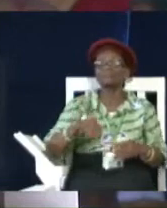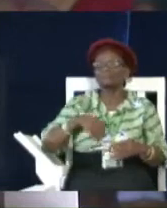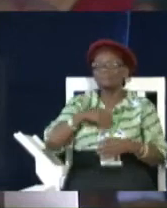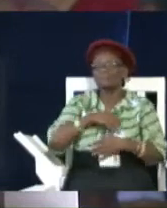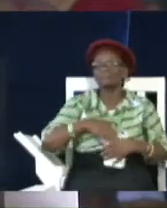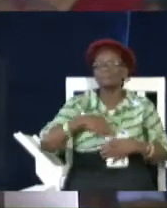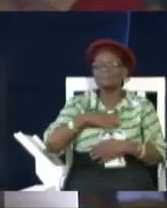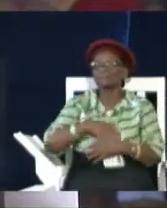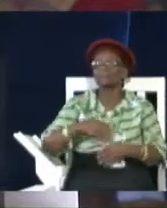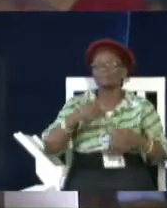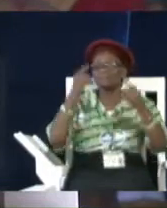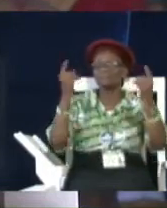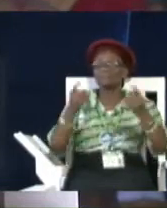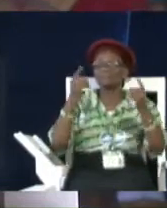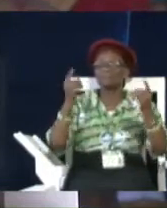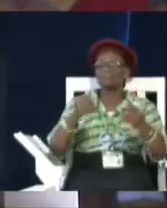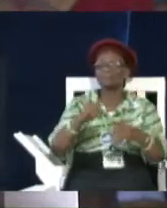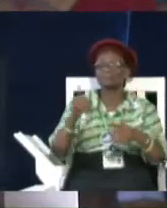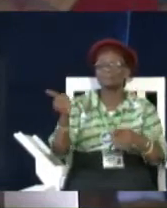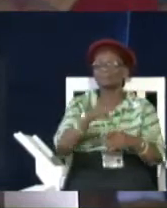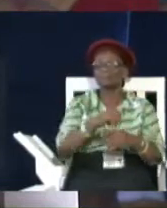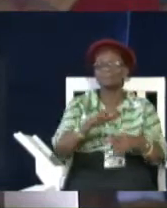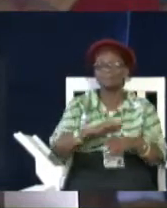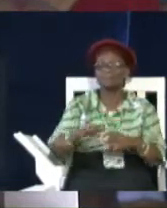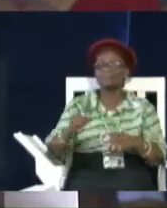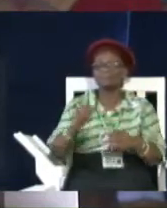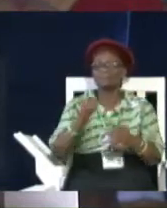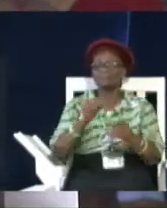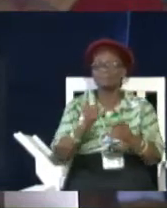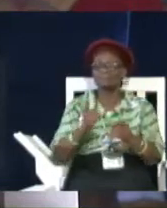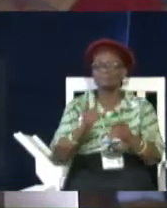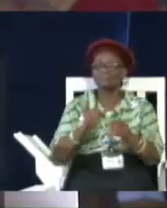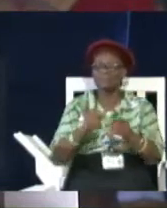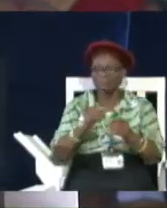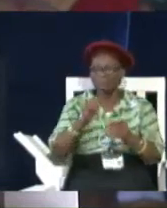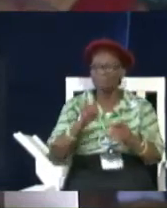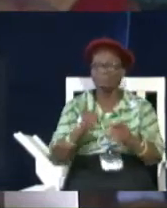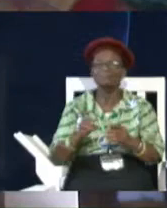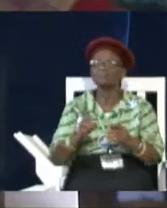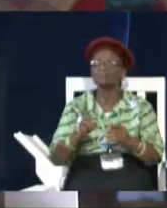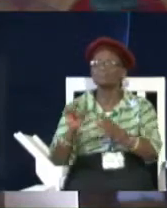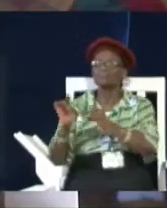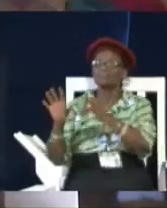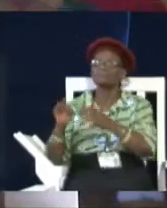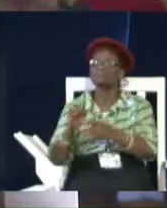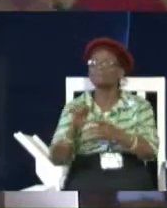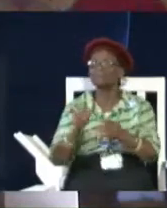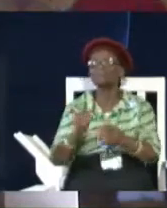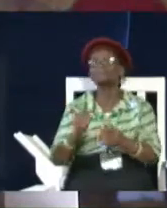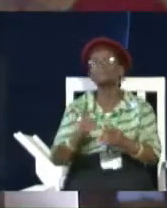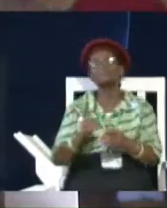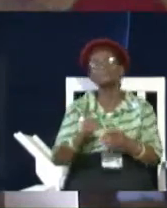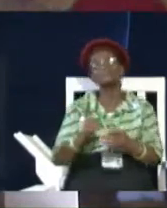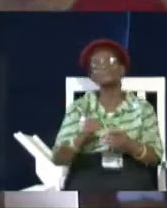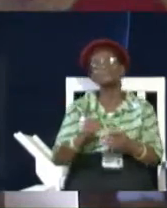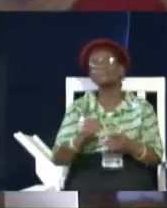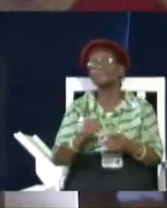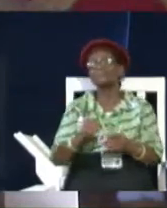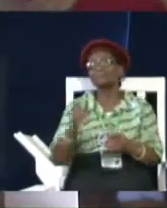you don't hate it, you are even enjoying it, you better run forward